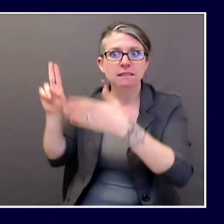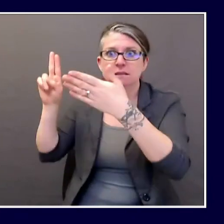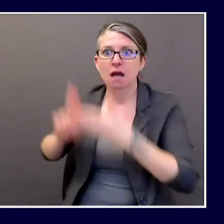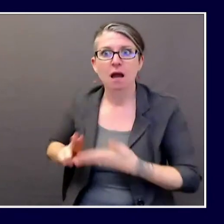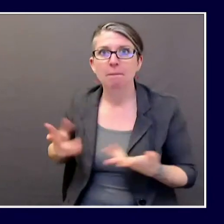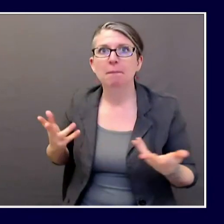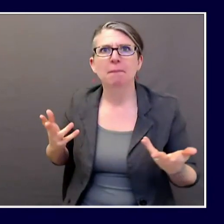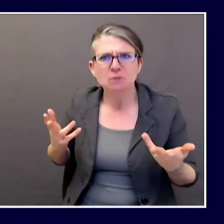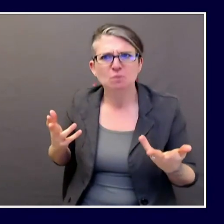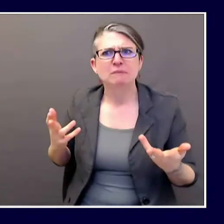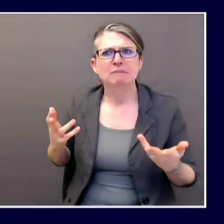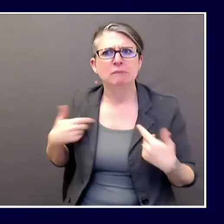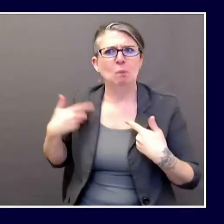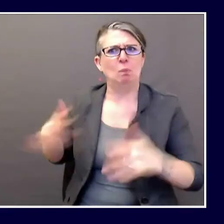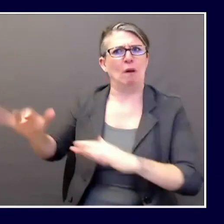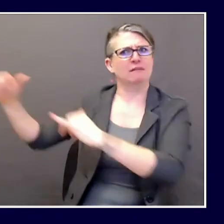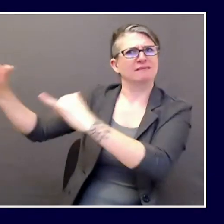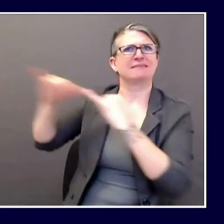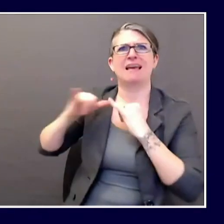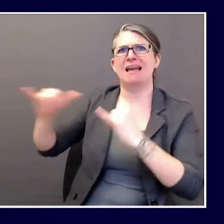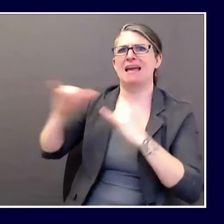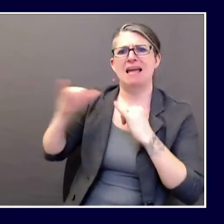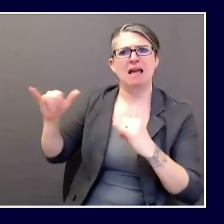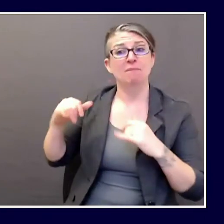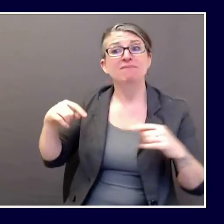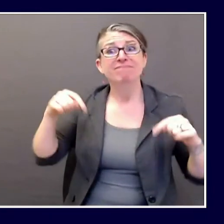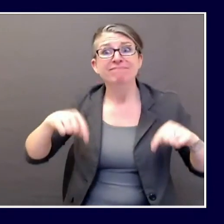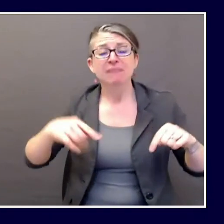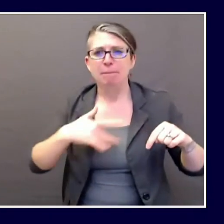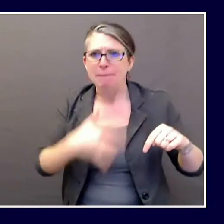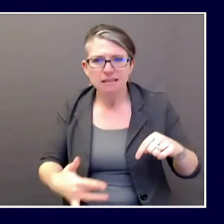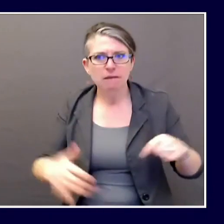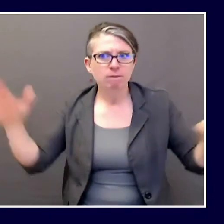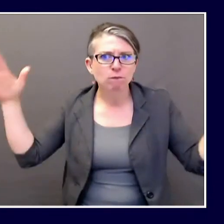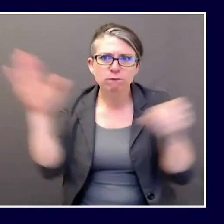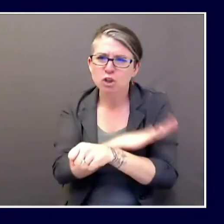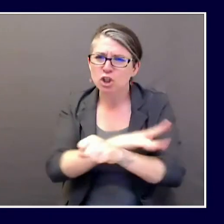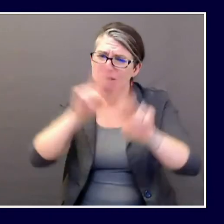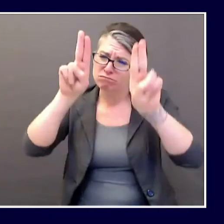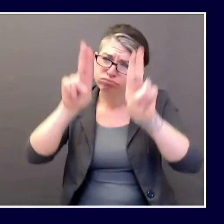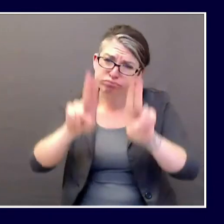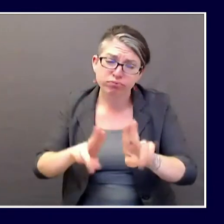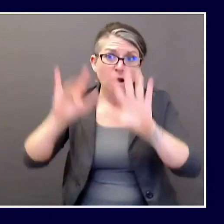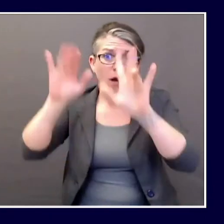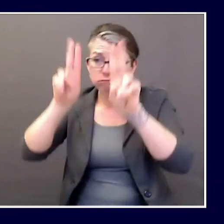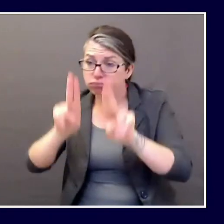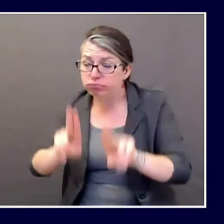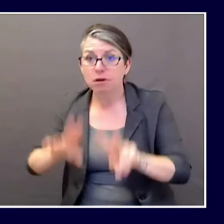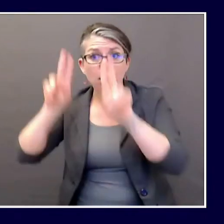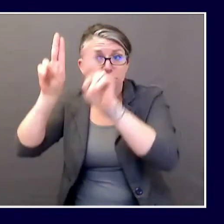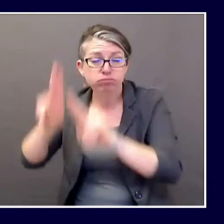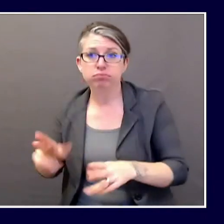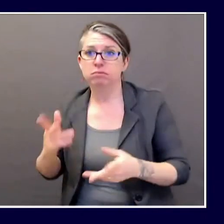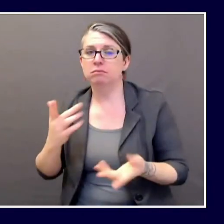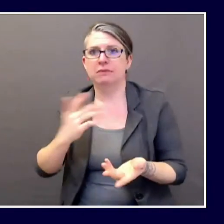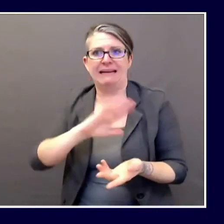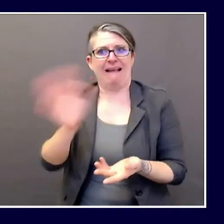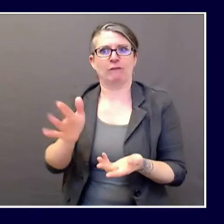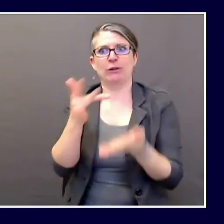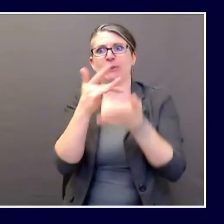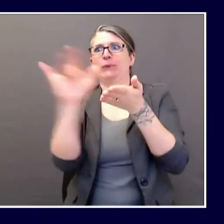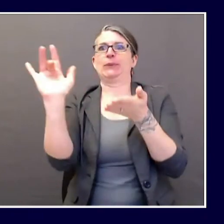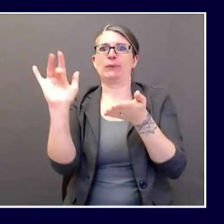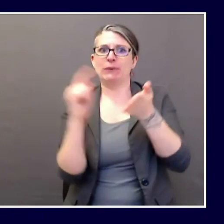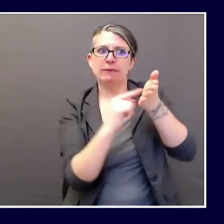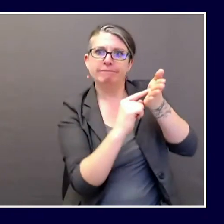seen that yet. But I want to be clear, it's only the 16th, and this changes really, really quickly. So I'm not saying, Joe, that